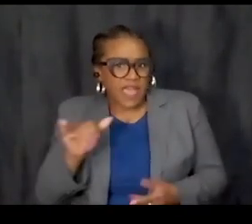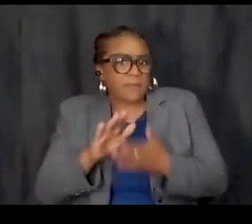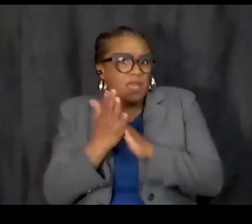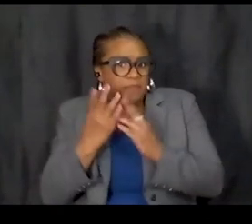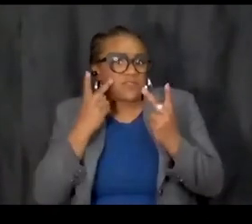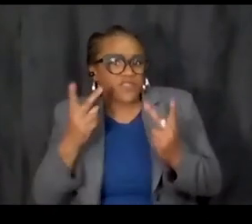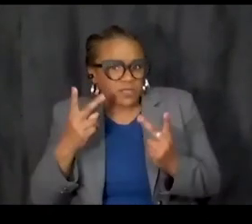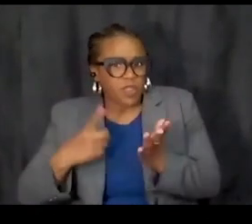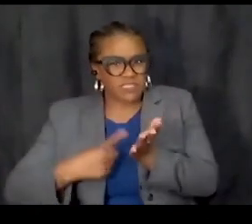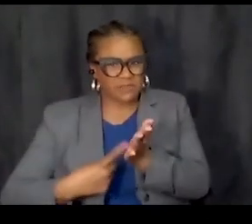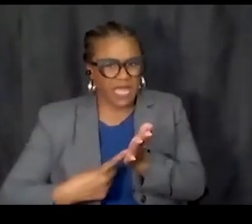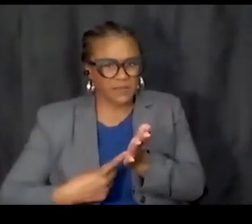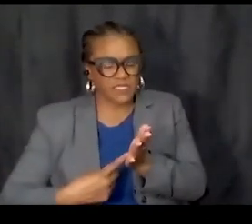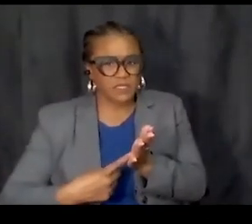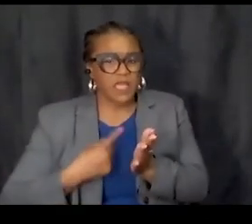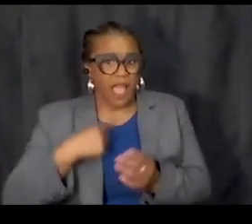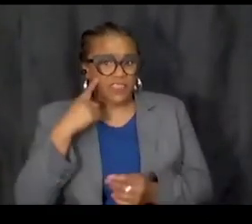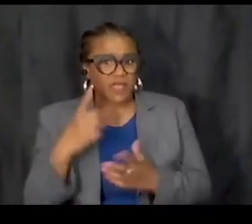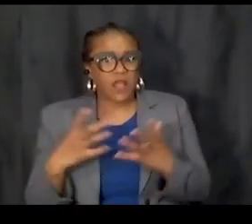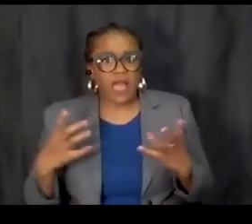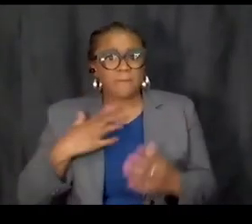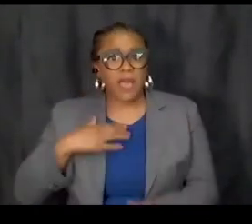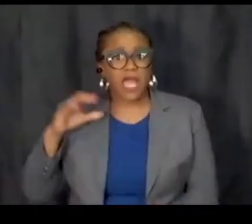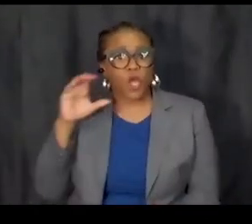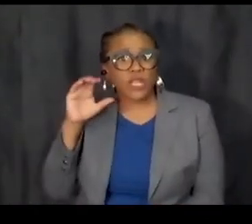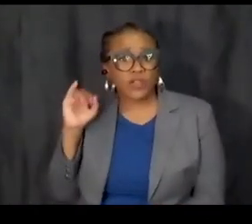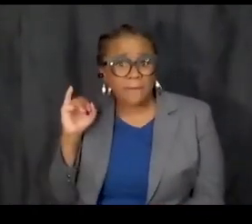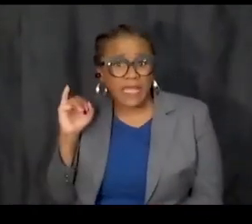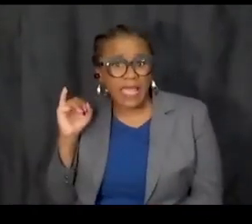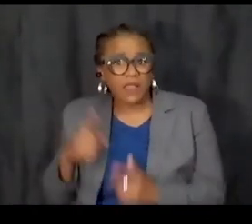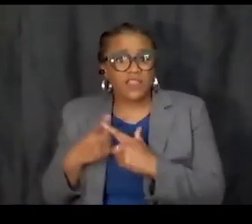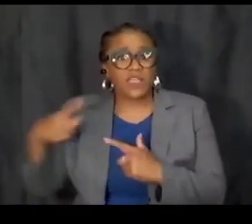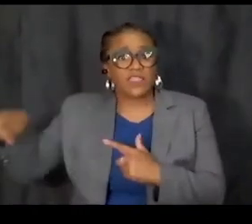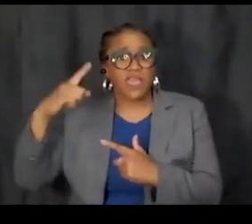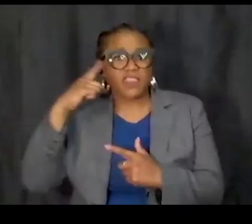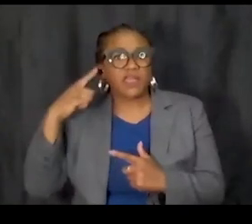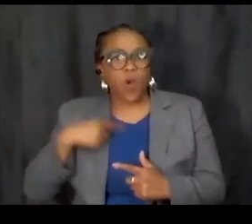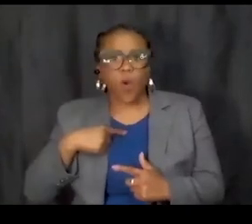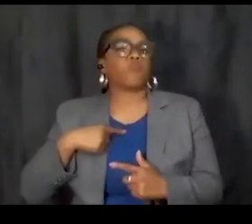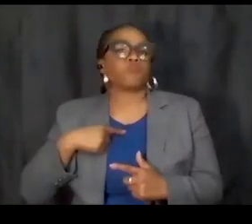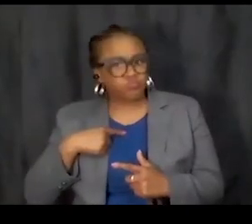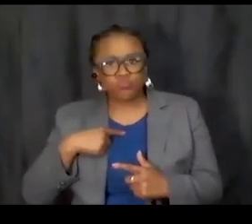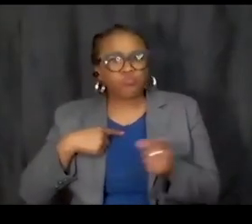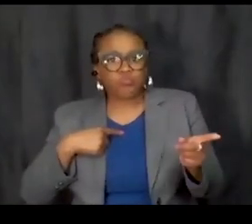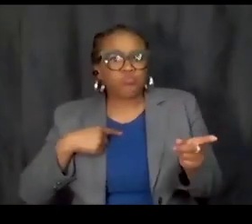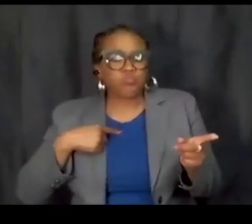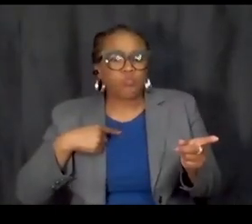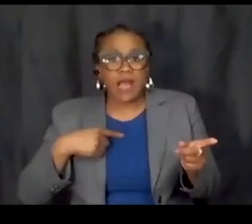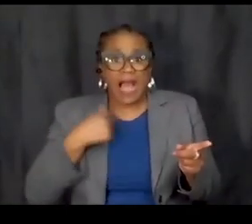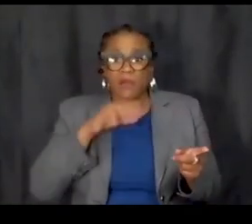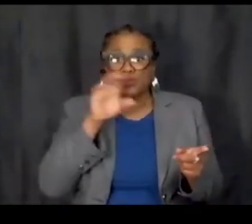something I think a lot about. If my cochlear is on, then I'm immediately perceived a certain way. Sometimes I'll literally do it as a joke. I'll do a Zoom call like this and I'll be